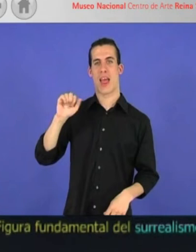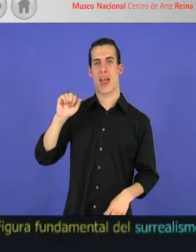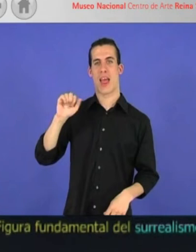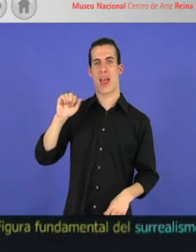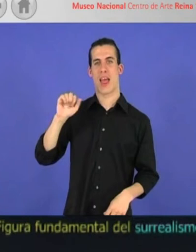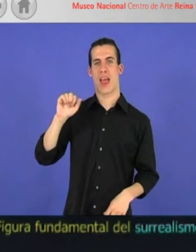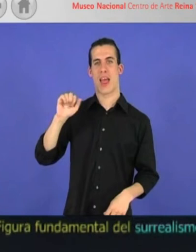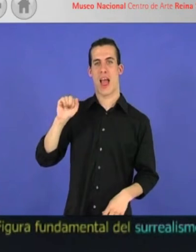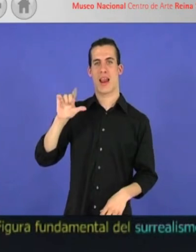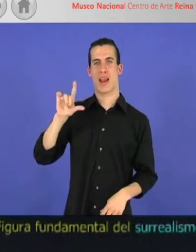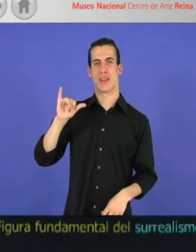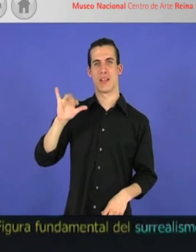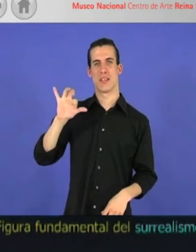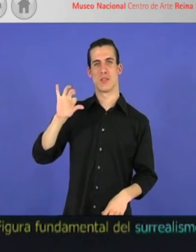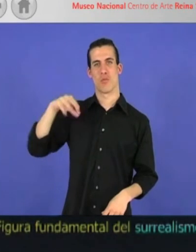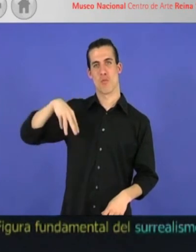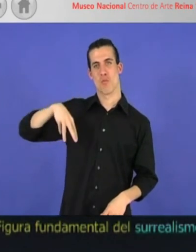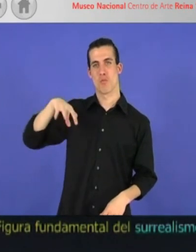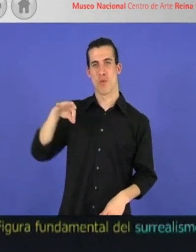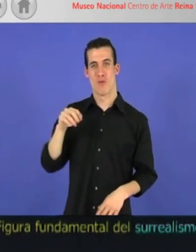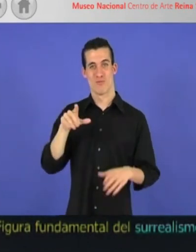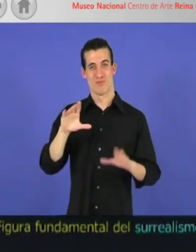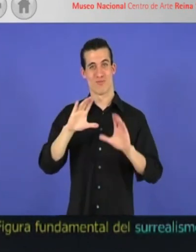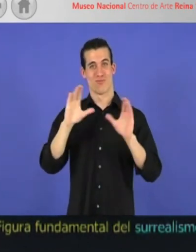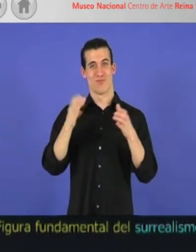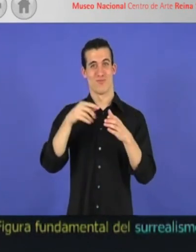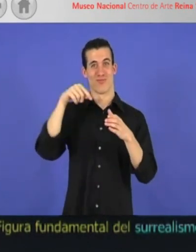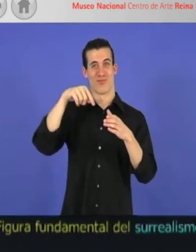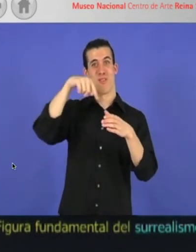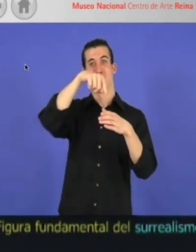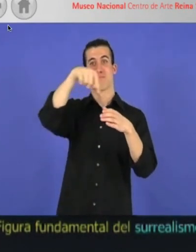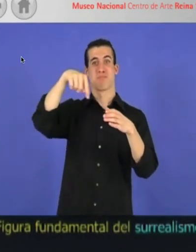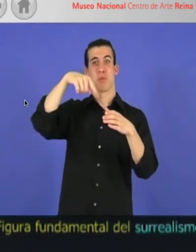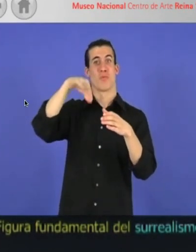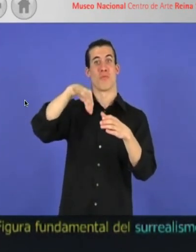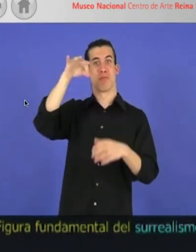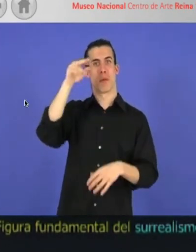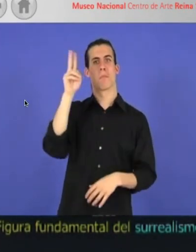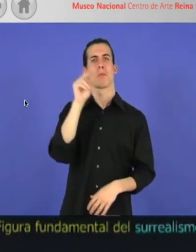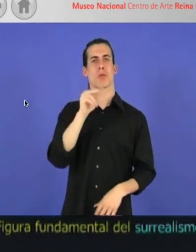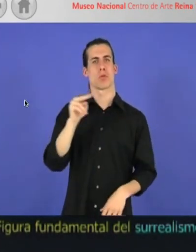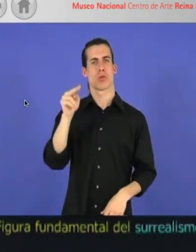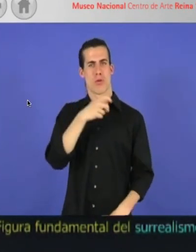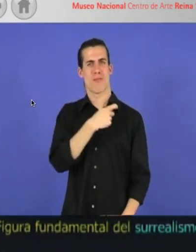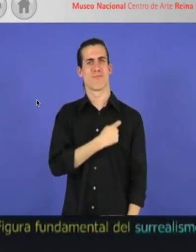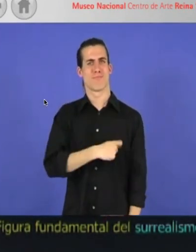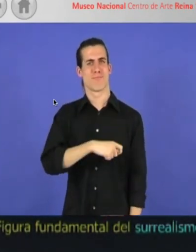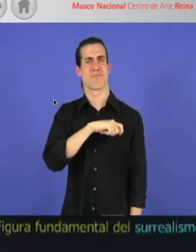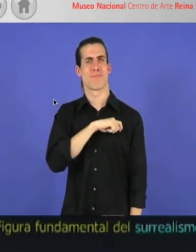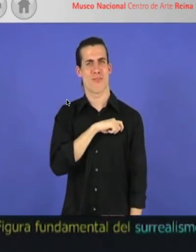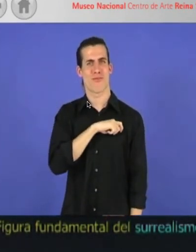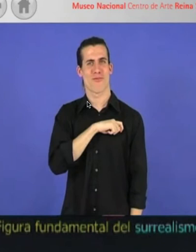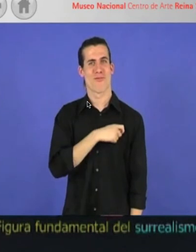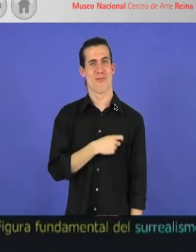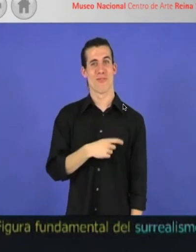of the word, and that would be really nice. Of all the blue words are going to be linked to a definition.